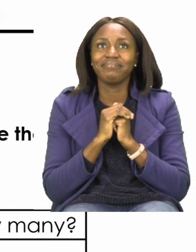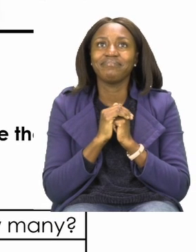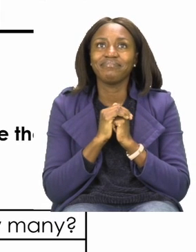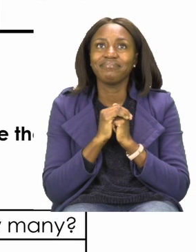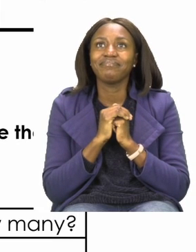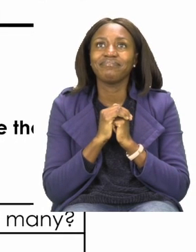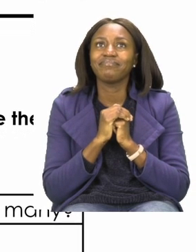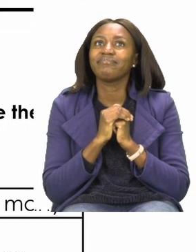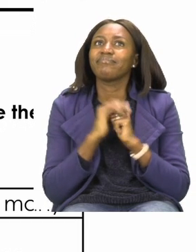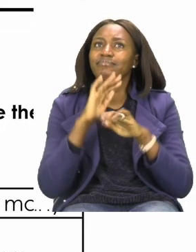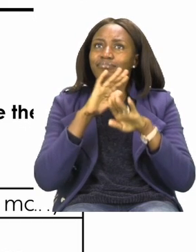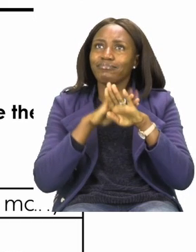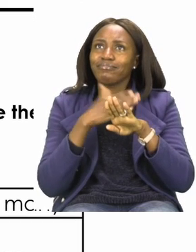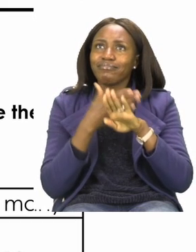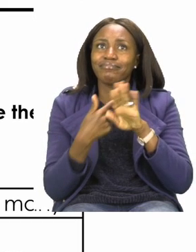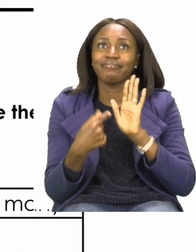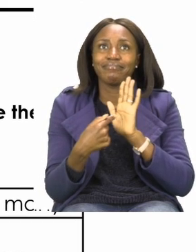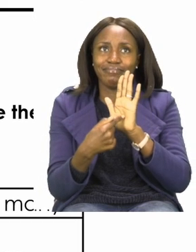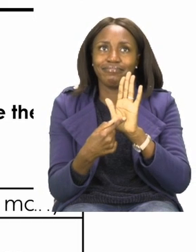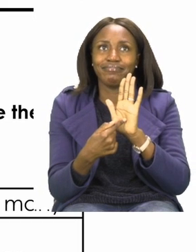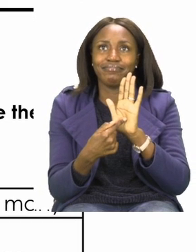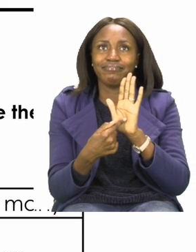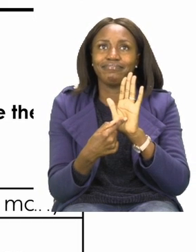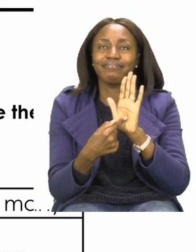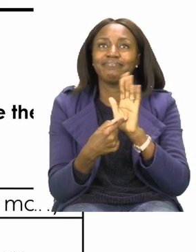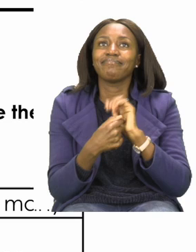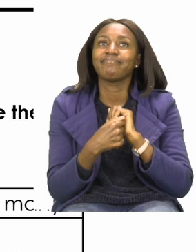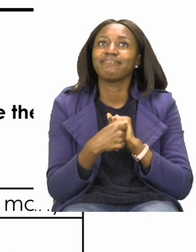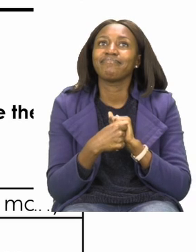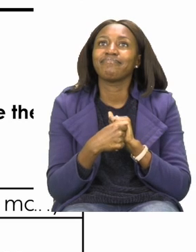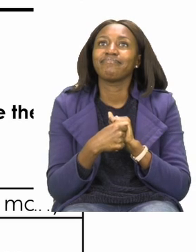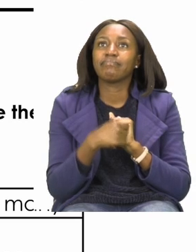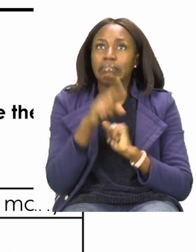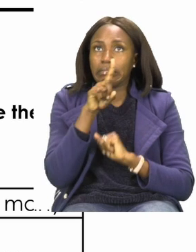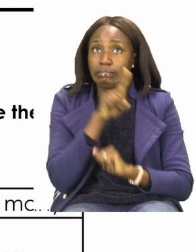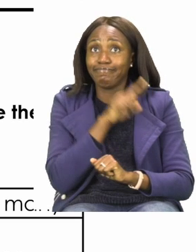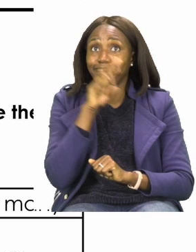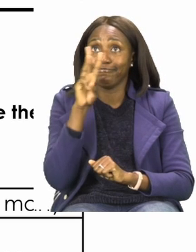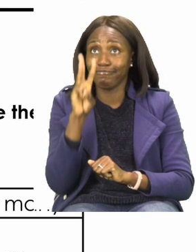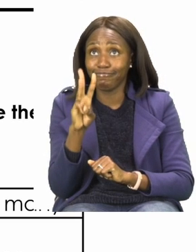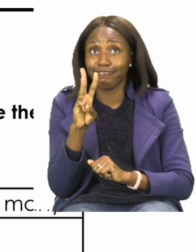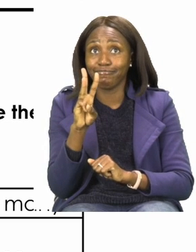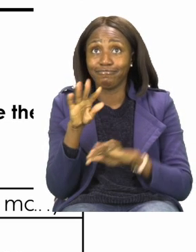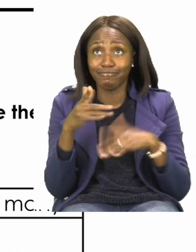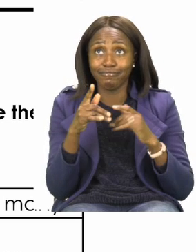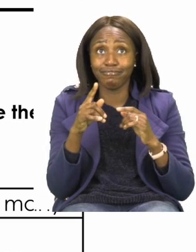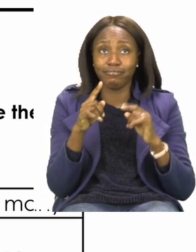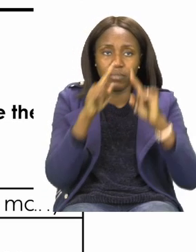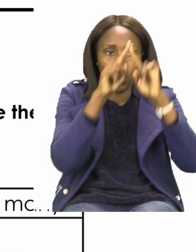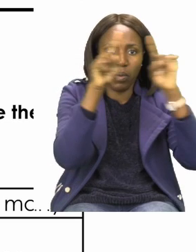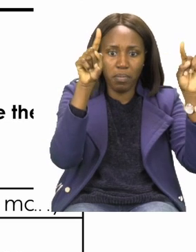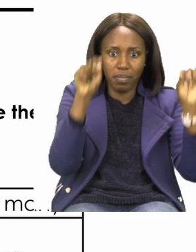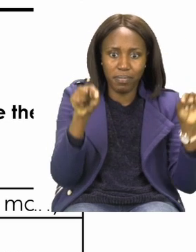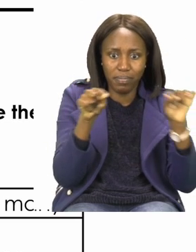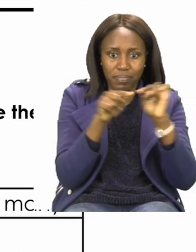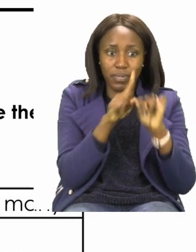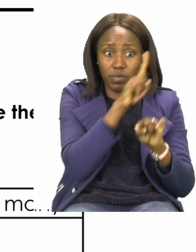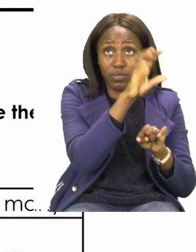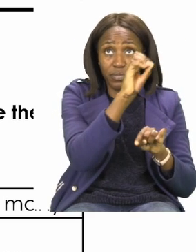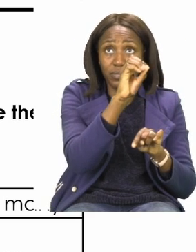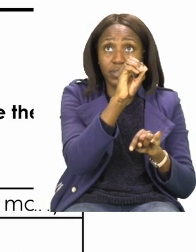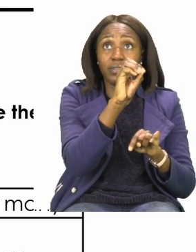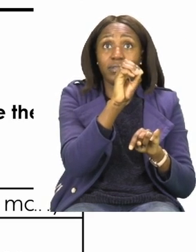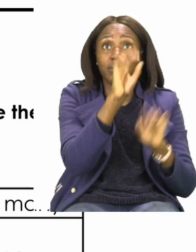us an example. The first one is 13, and they have colored in